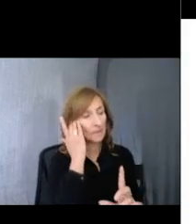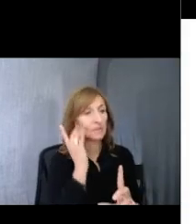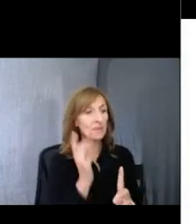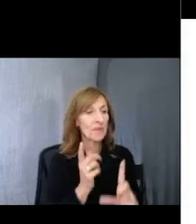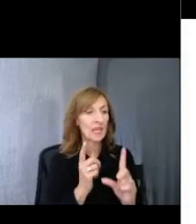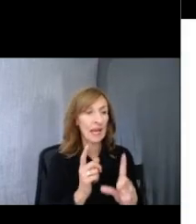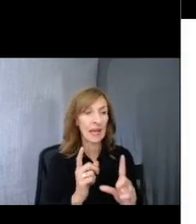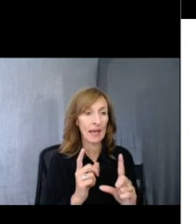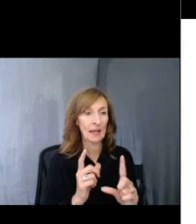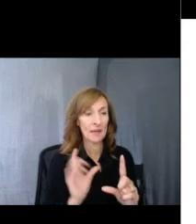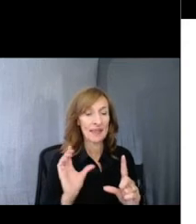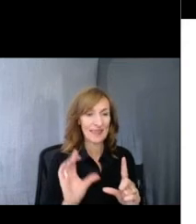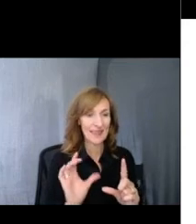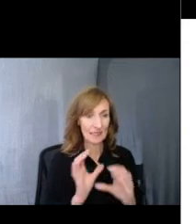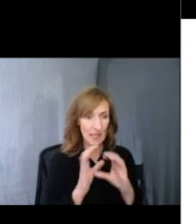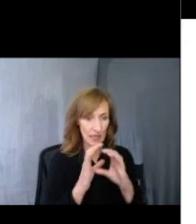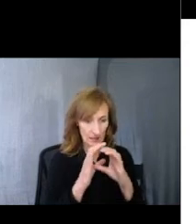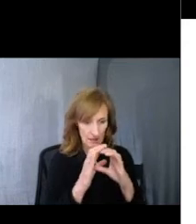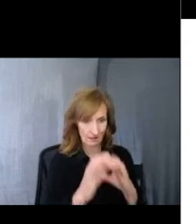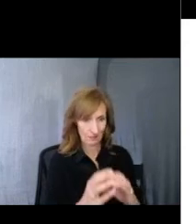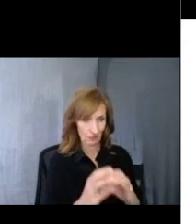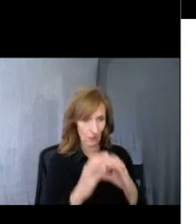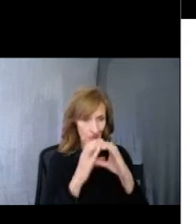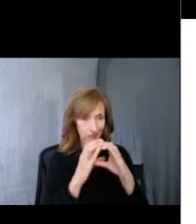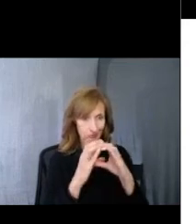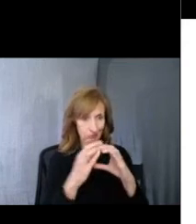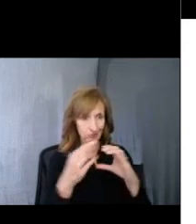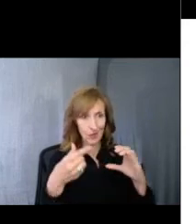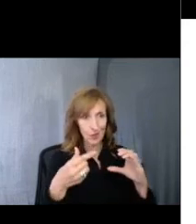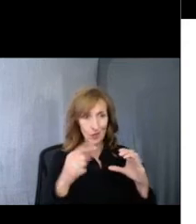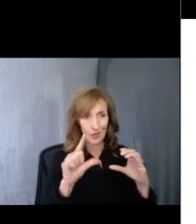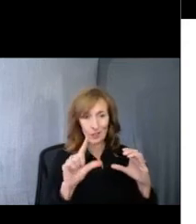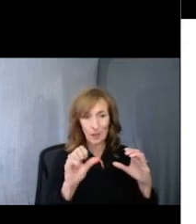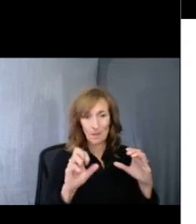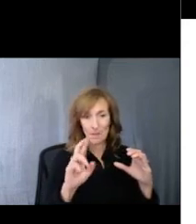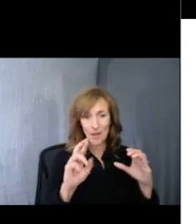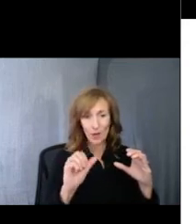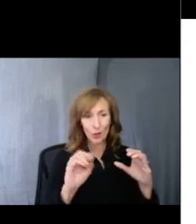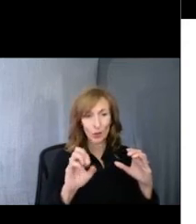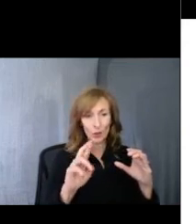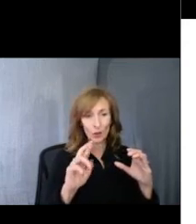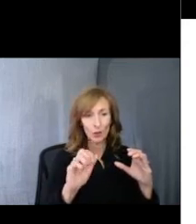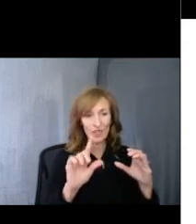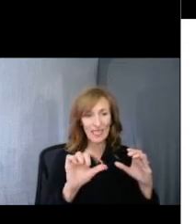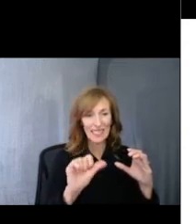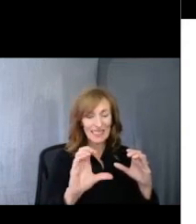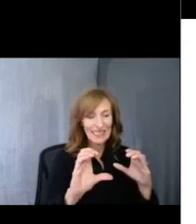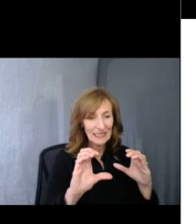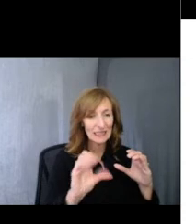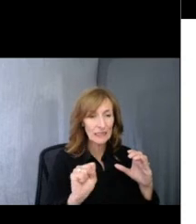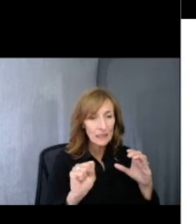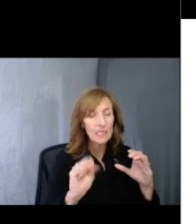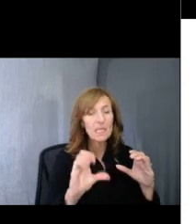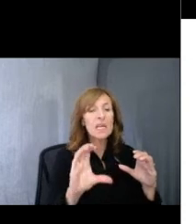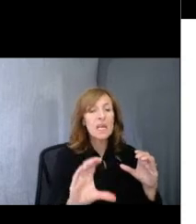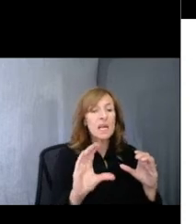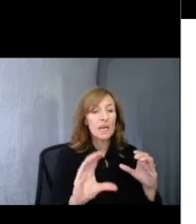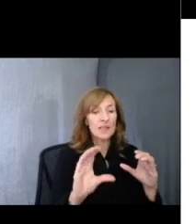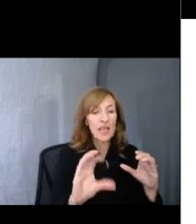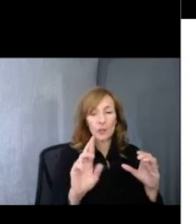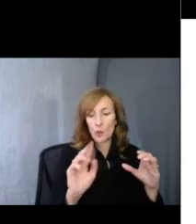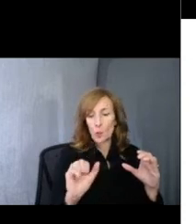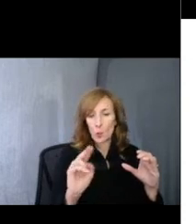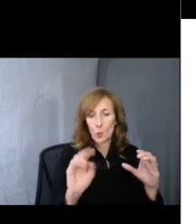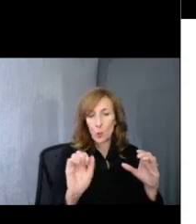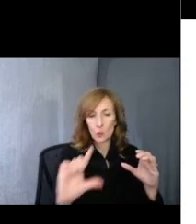a bird's eye view of the glomerulus, or that renal corpuscle, which is the very first area. And this